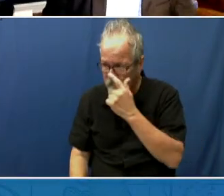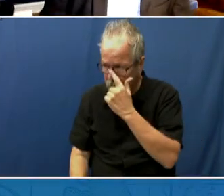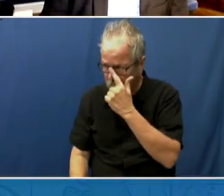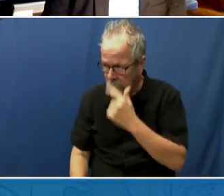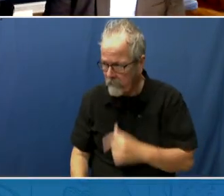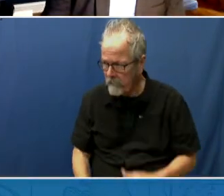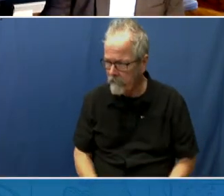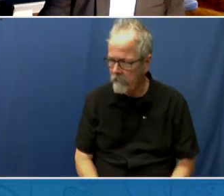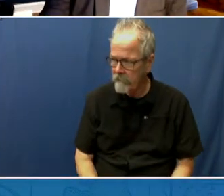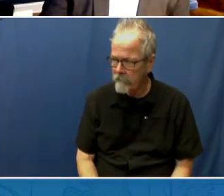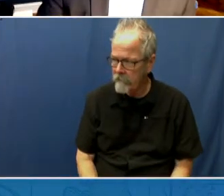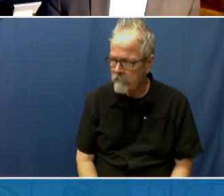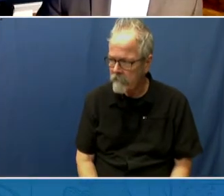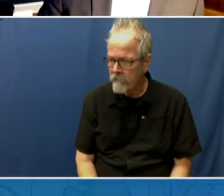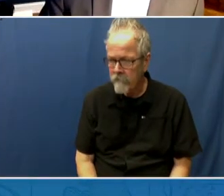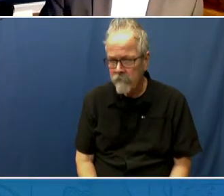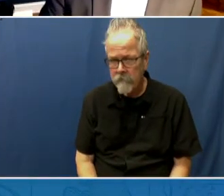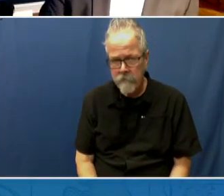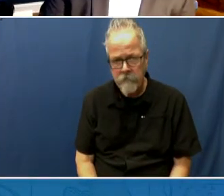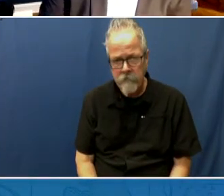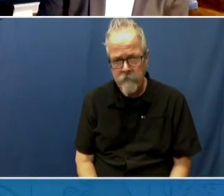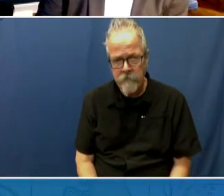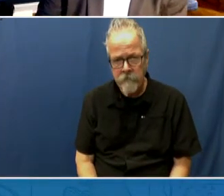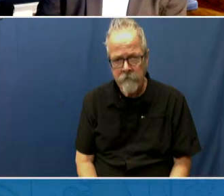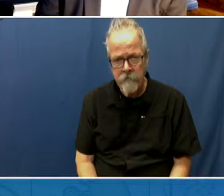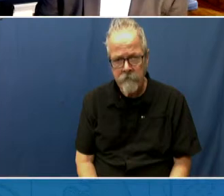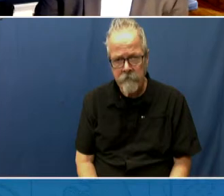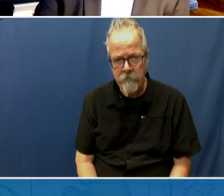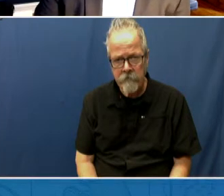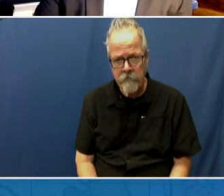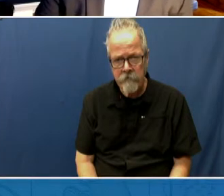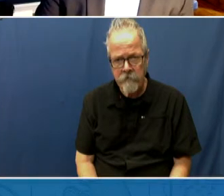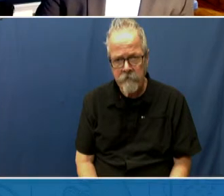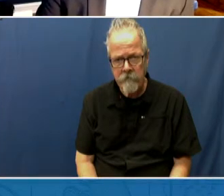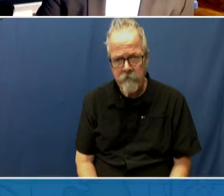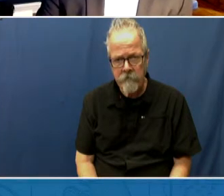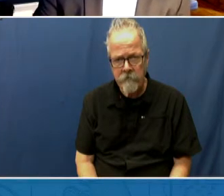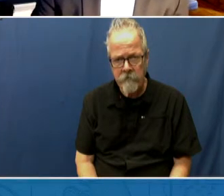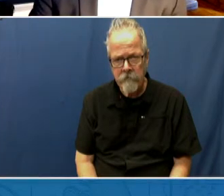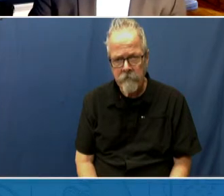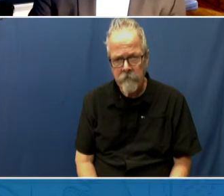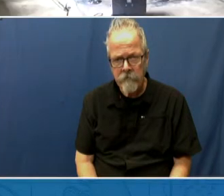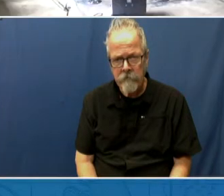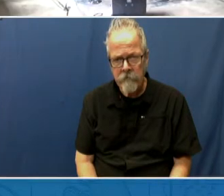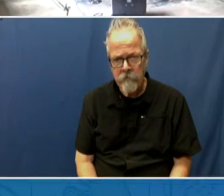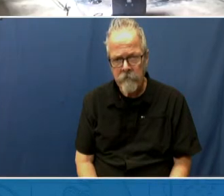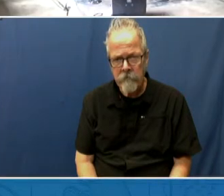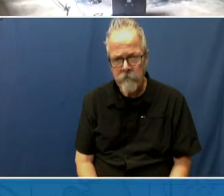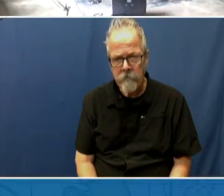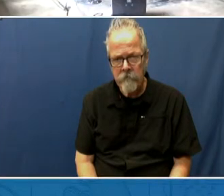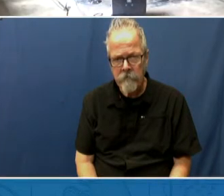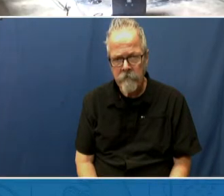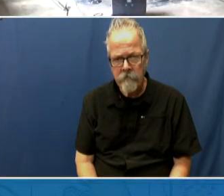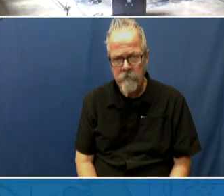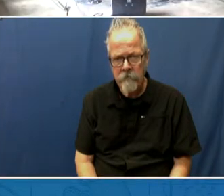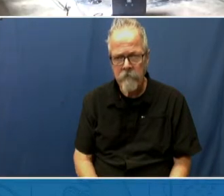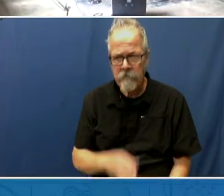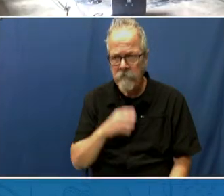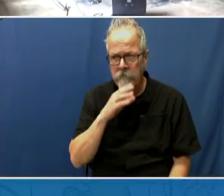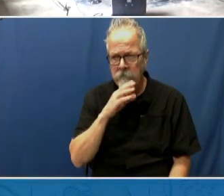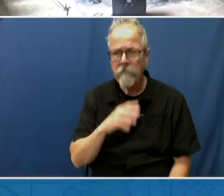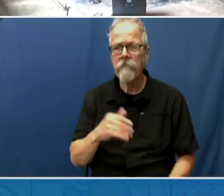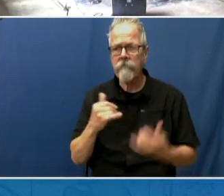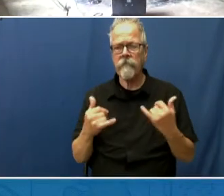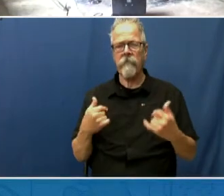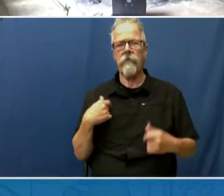Well, Well, thank you. I want to thank each and every one of you